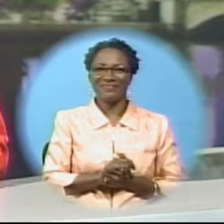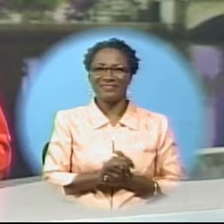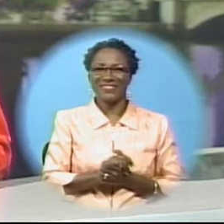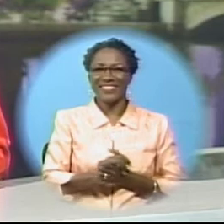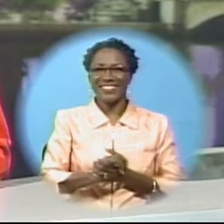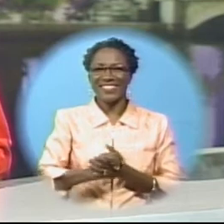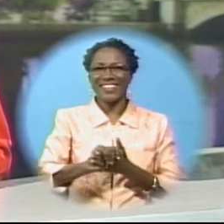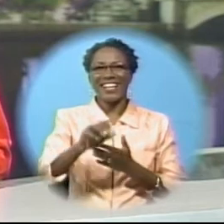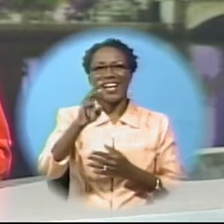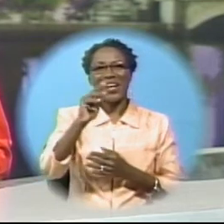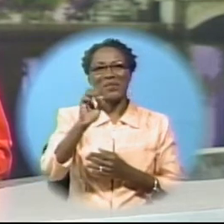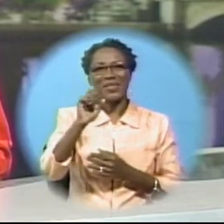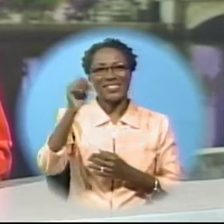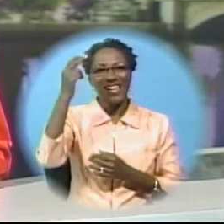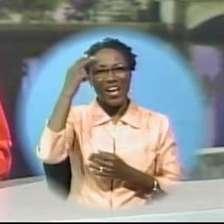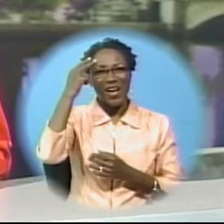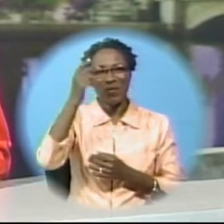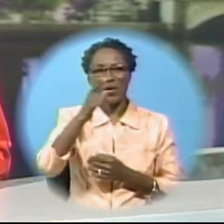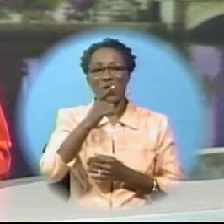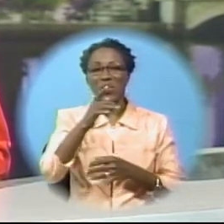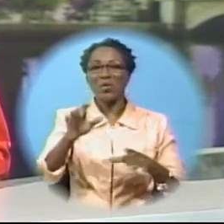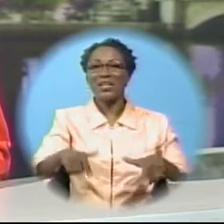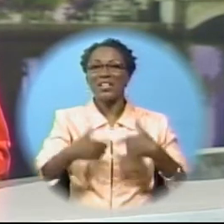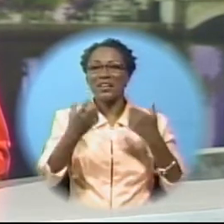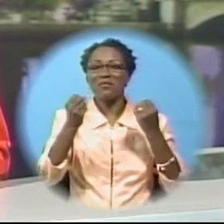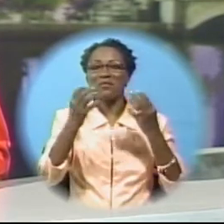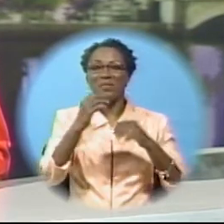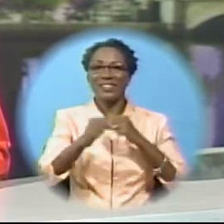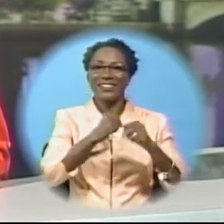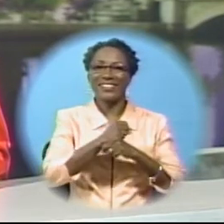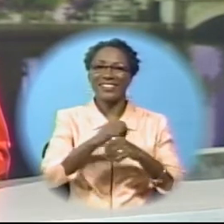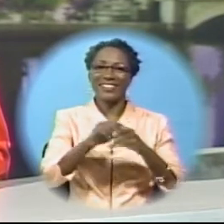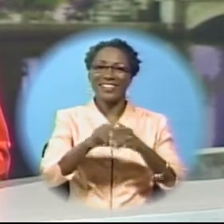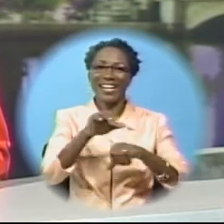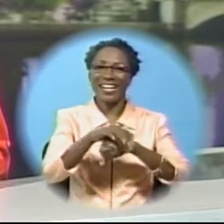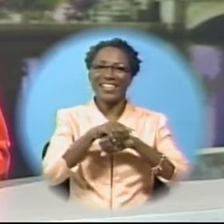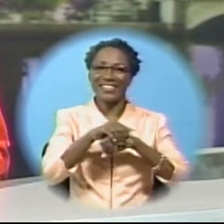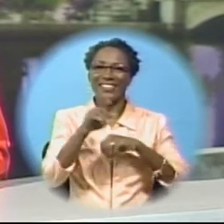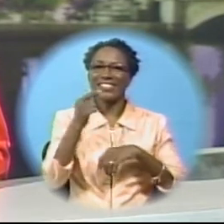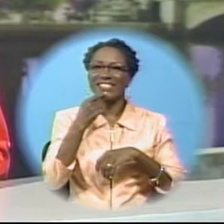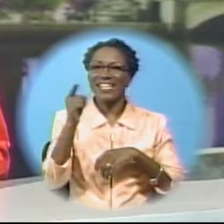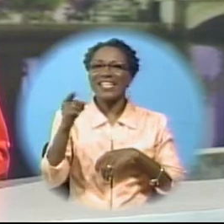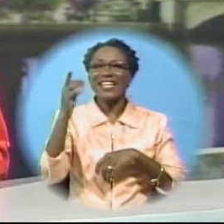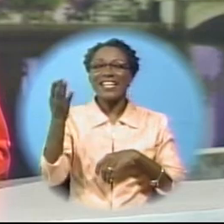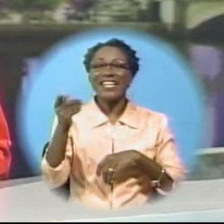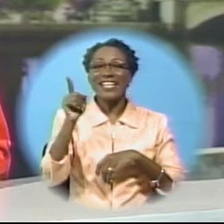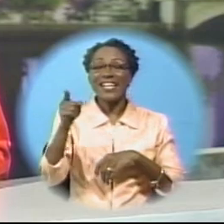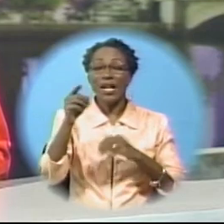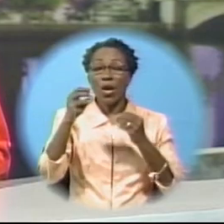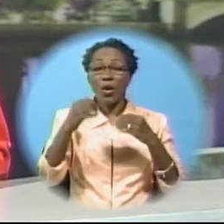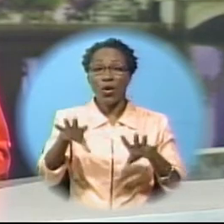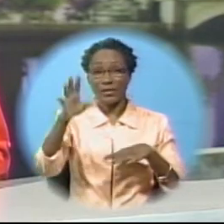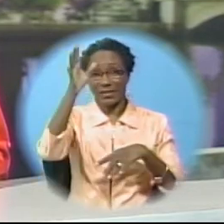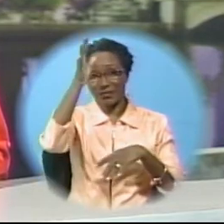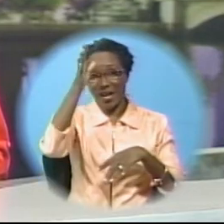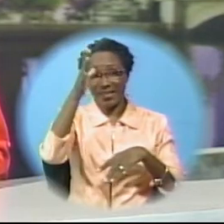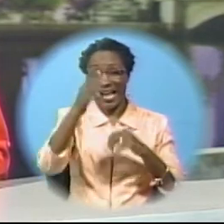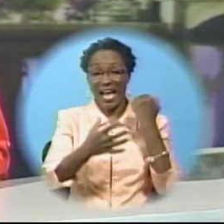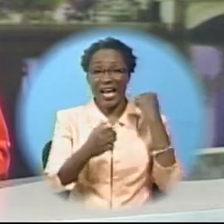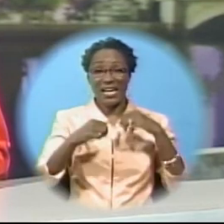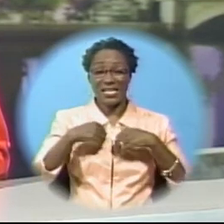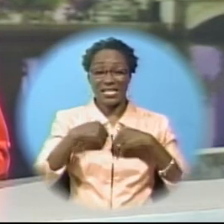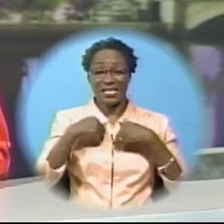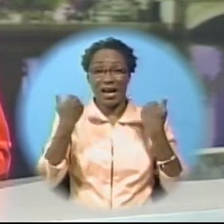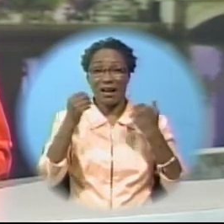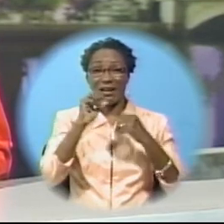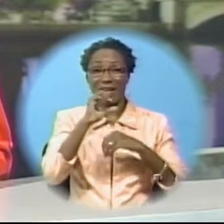Well, Mr. Howell, who spent a number of years living in England, says he lost his father at a young age and his mother shouldered the